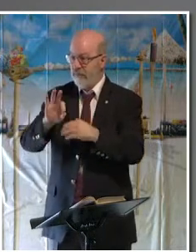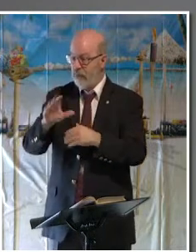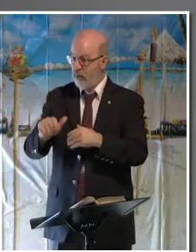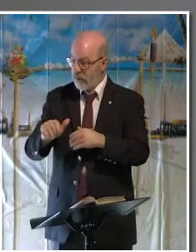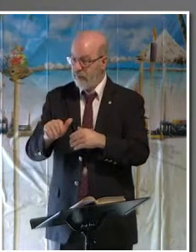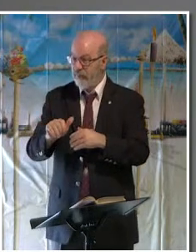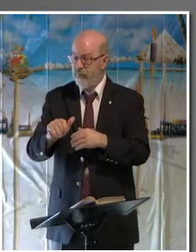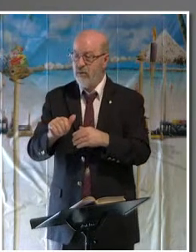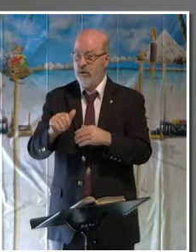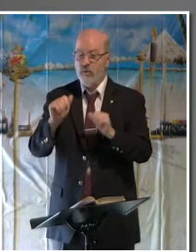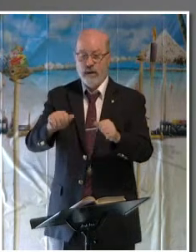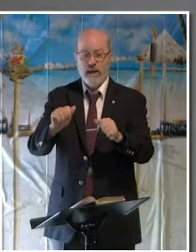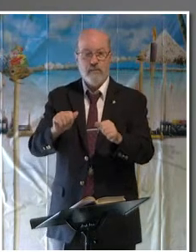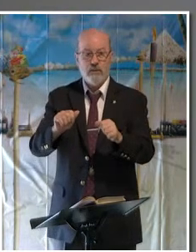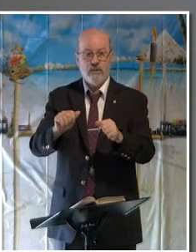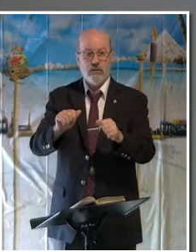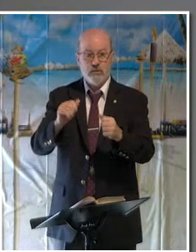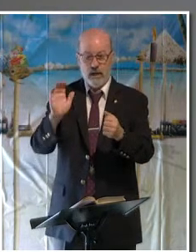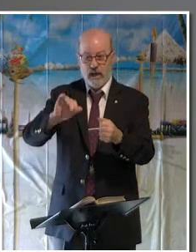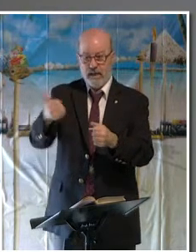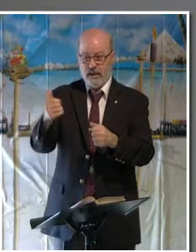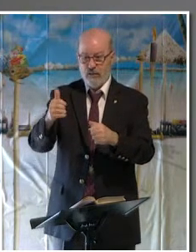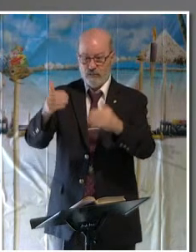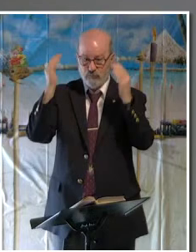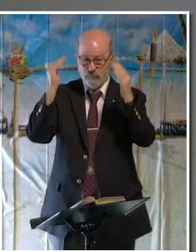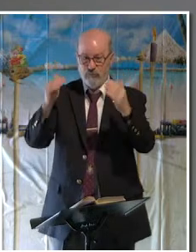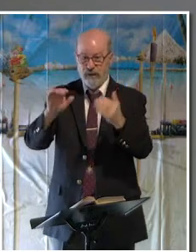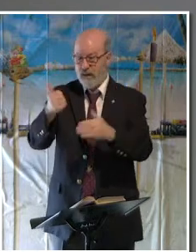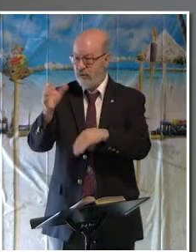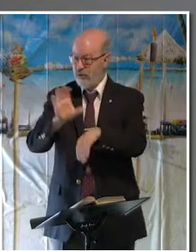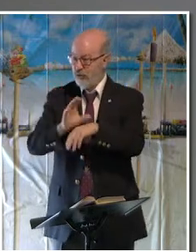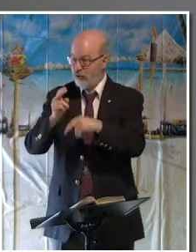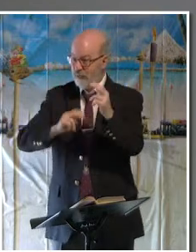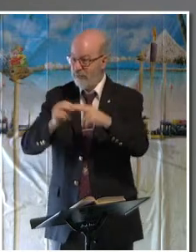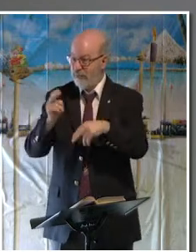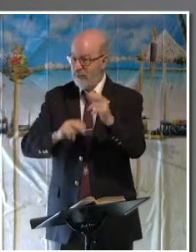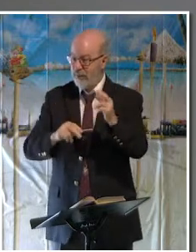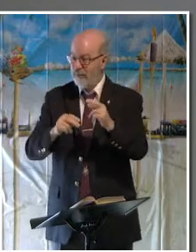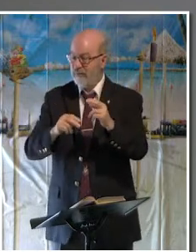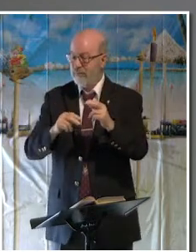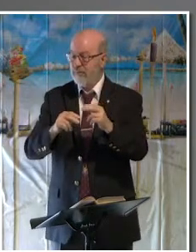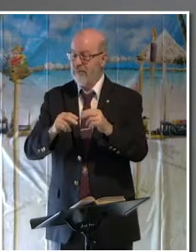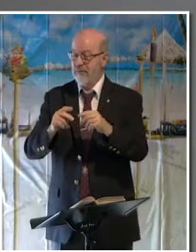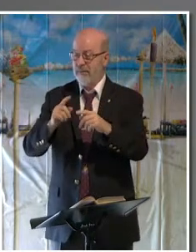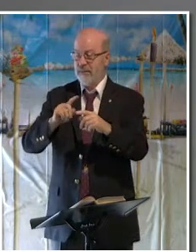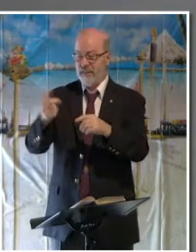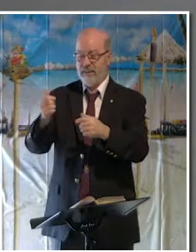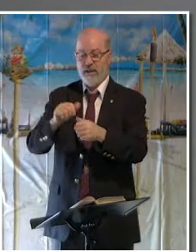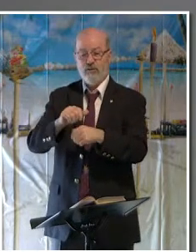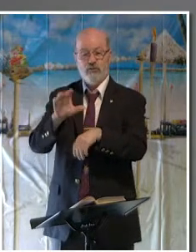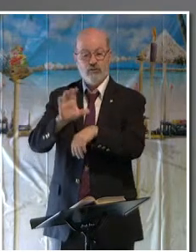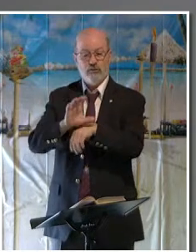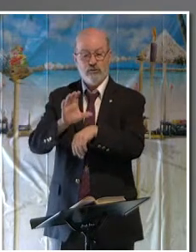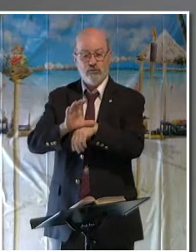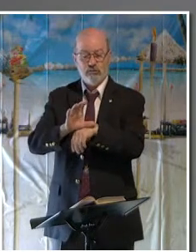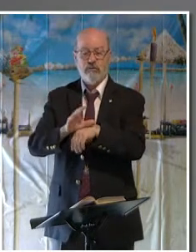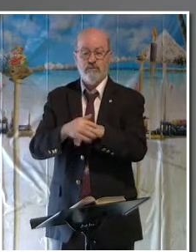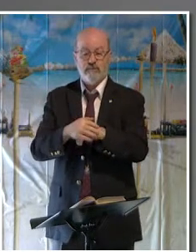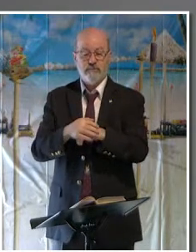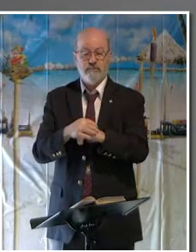Florida, we were able to roof another church building, the Kizanga Independent Baptist